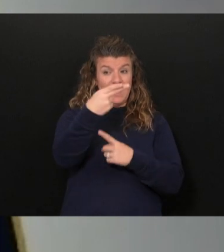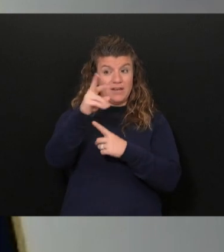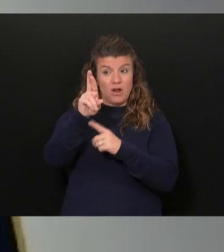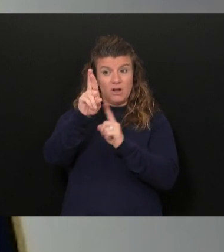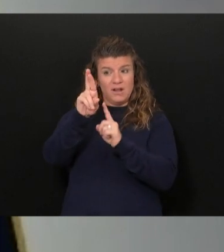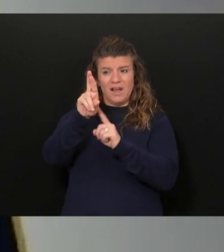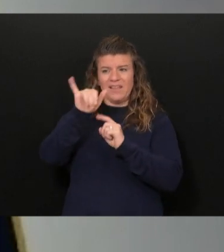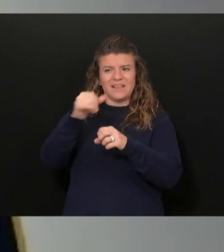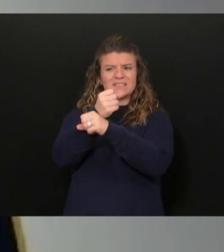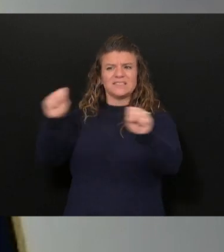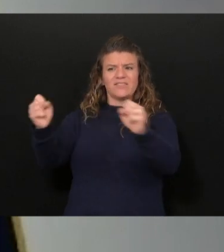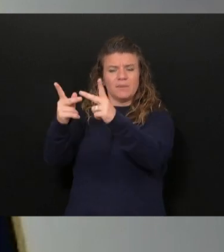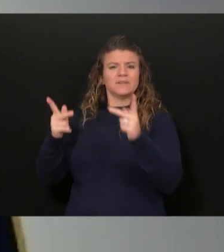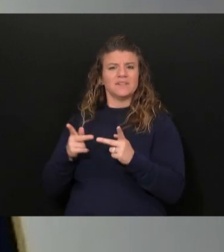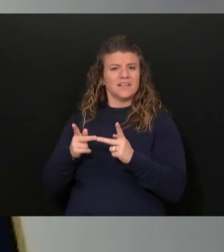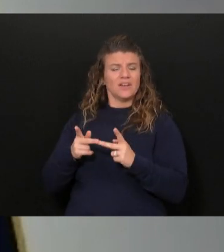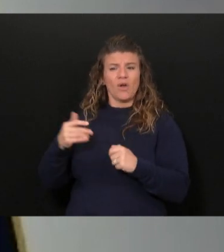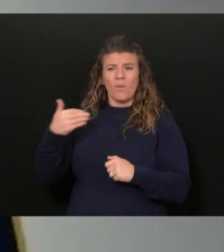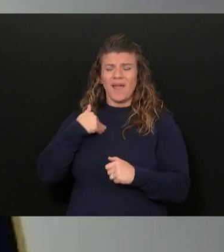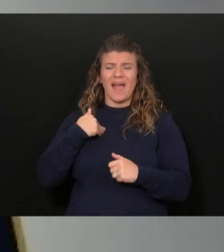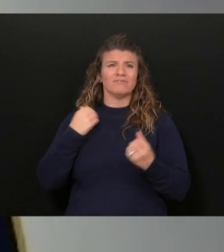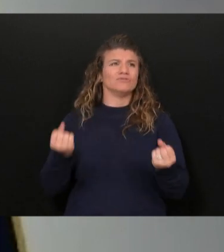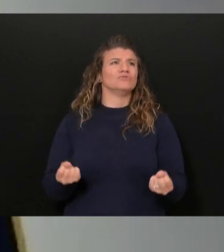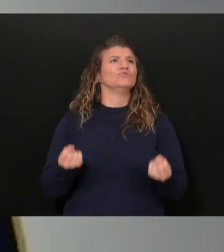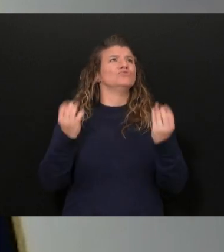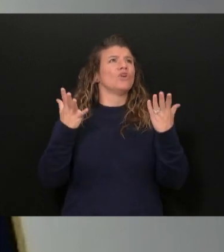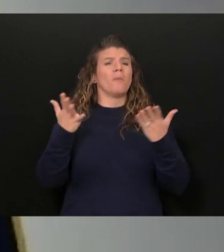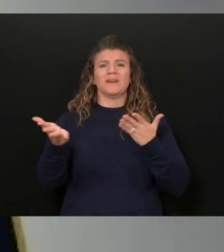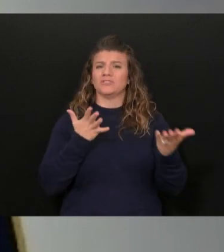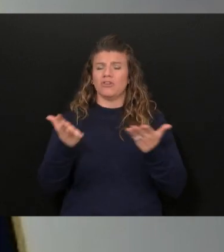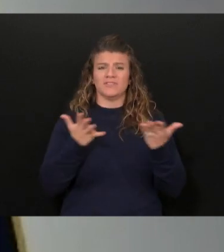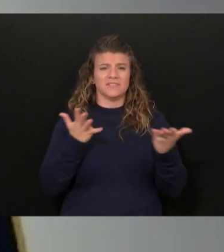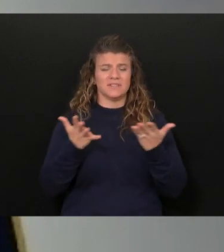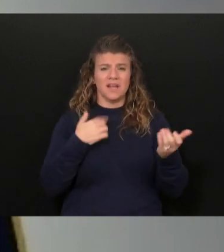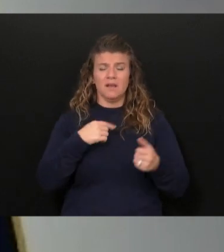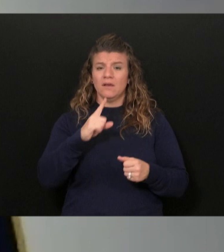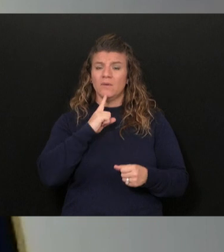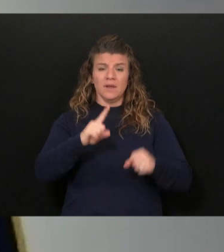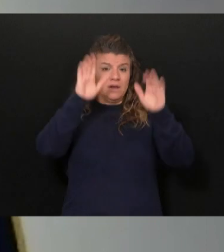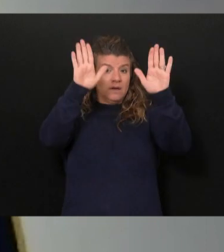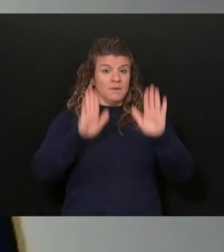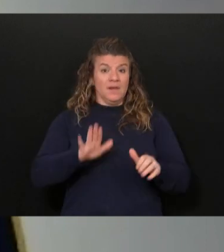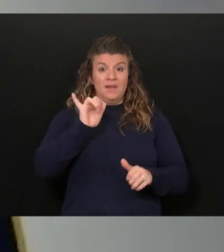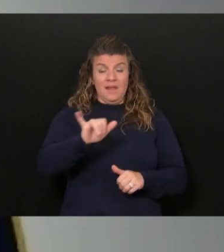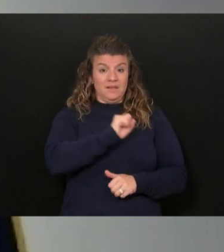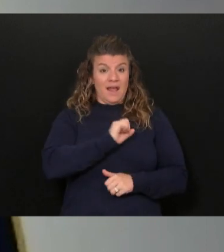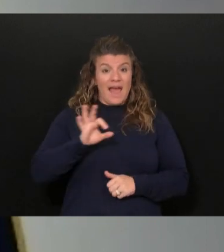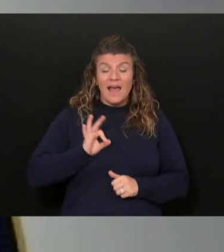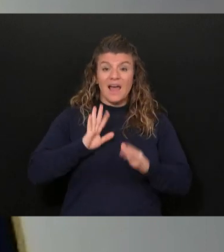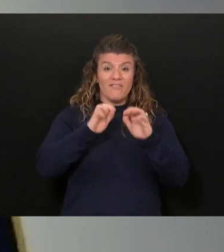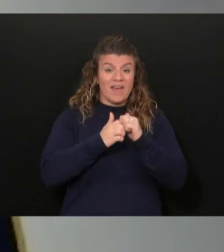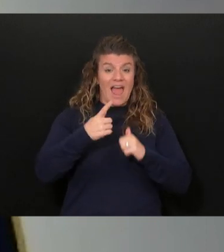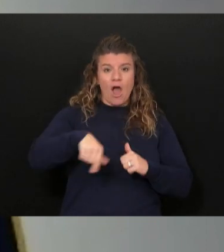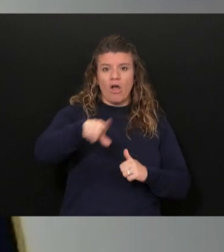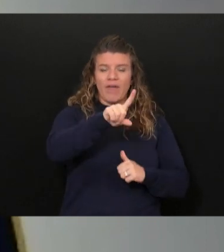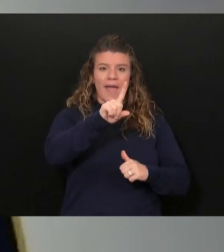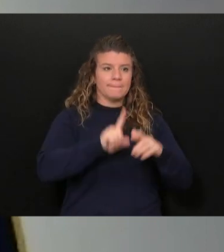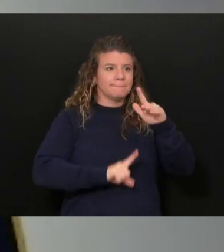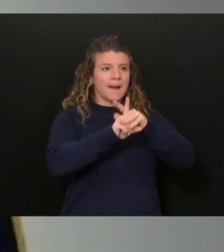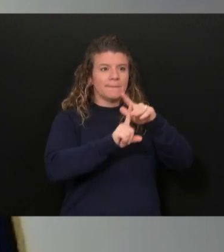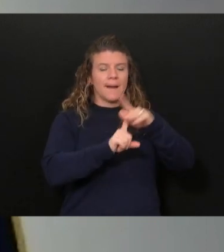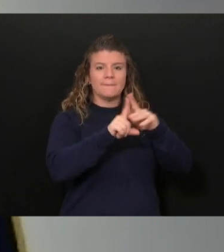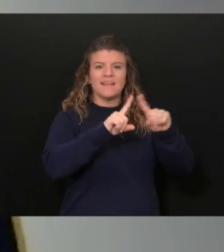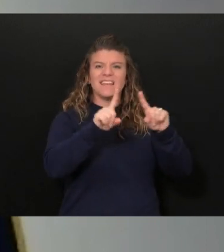net. We have actually hundreds of services, and I'm always amazed at our staff and how they come up with ways